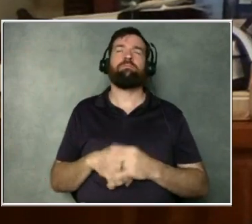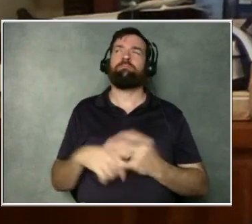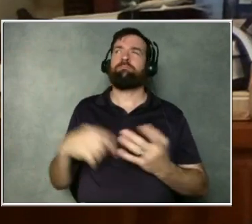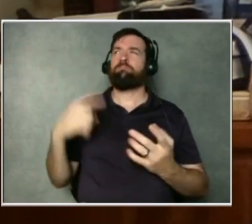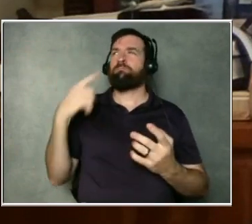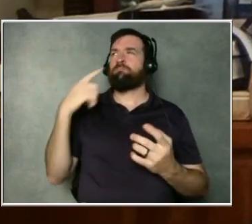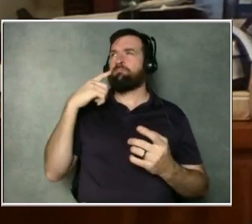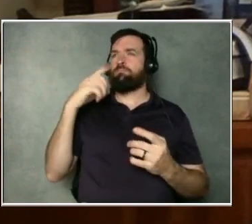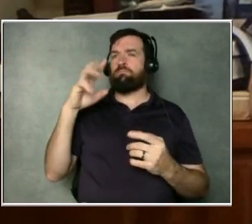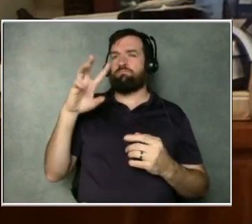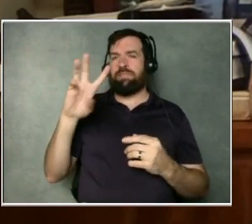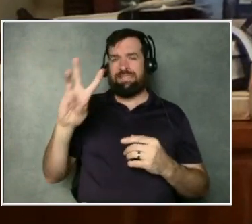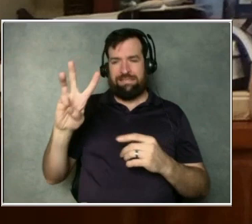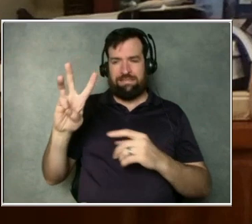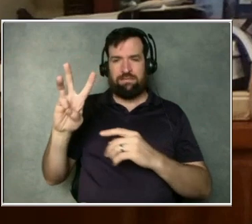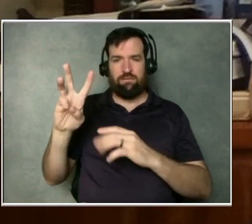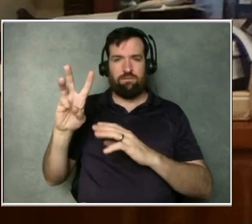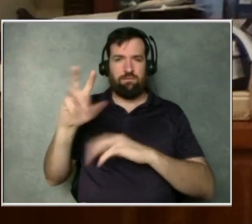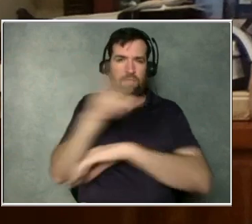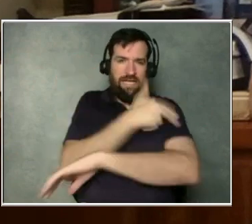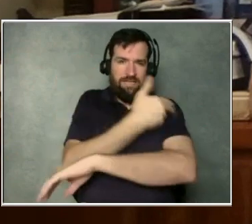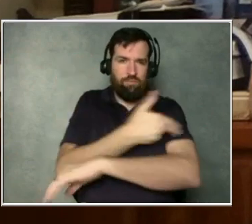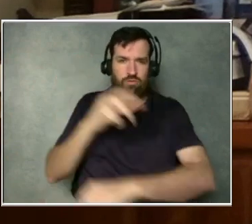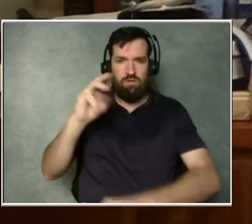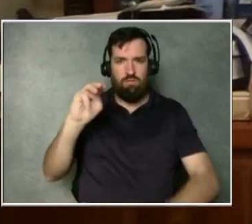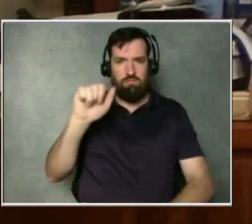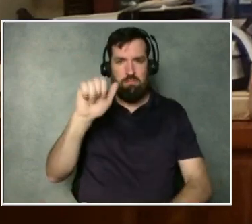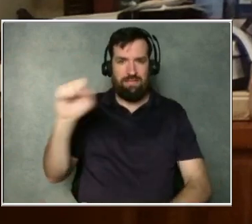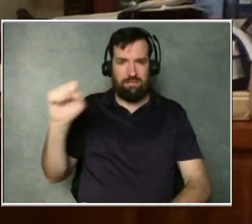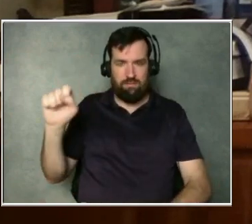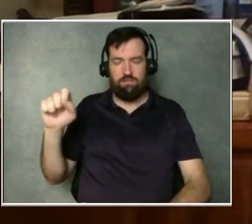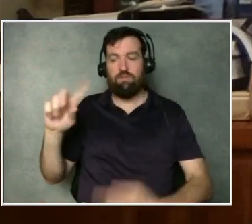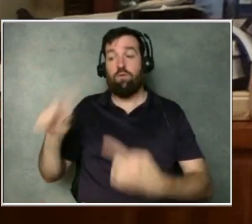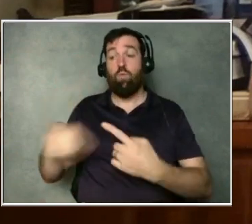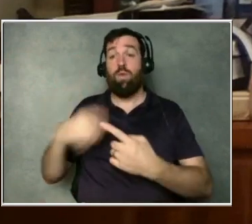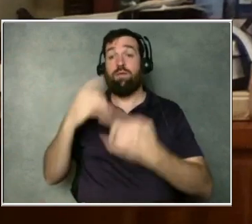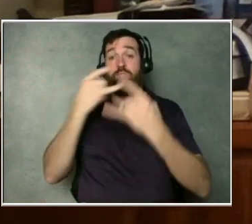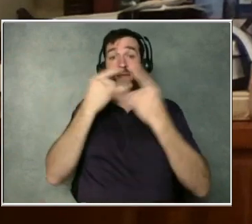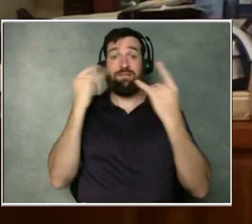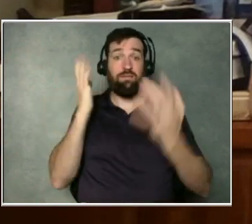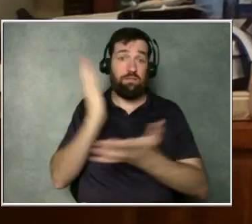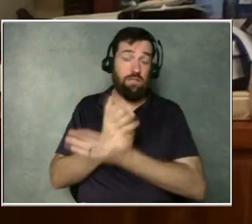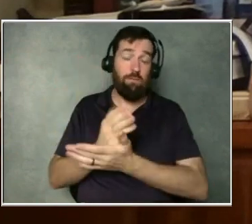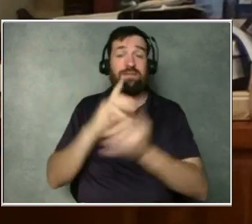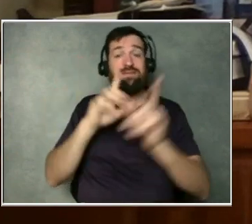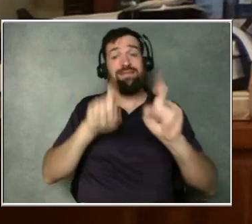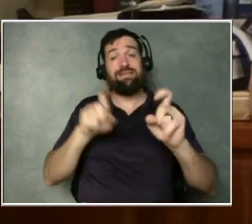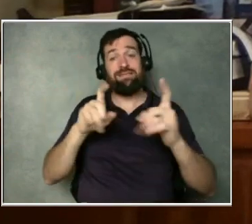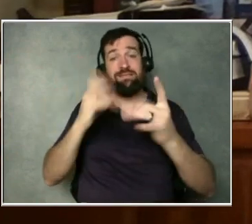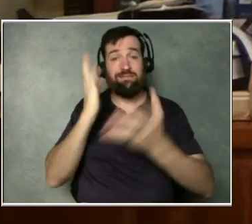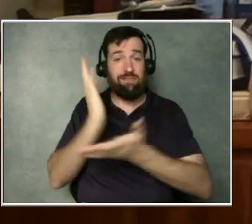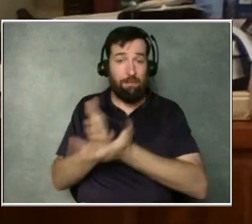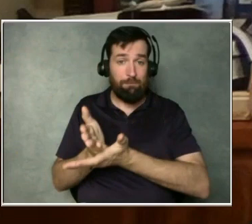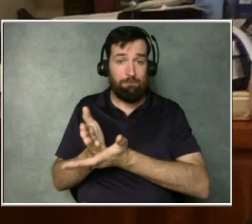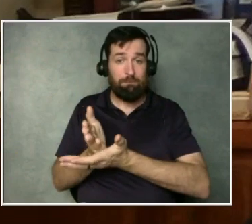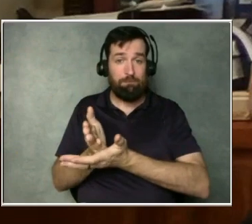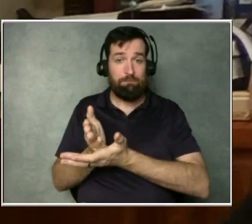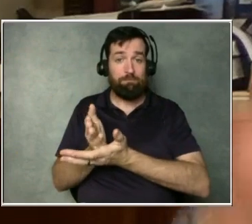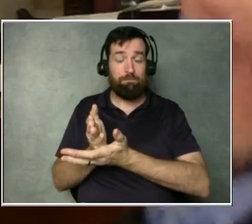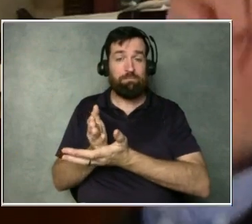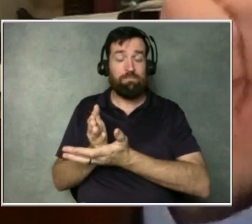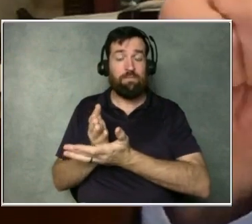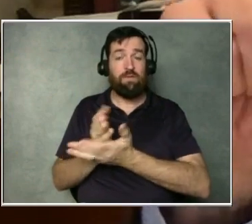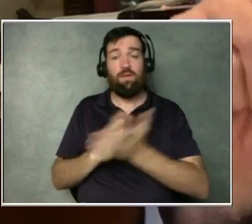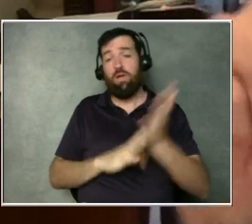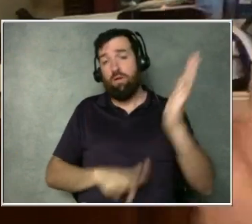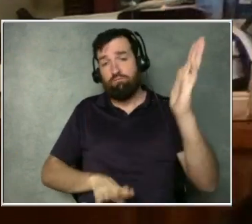6 Massachusetts hospitals, when they stopped masking and testing their hospitalized patients, they had a